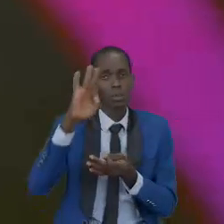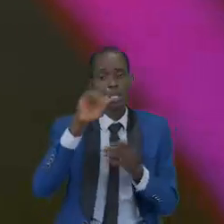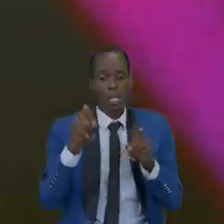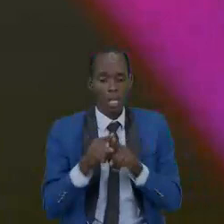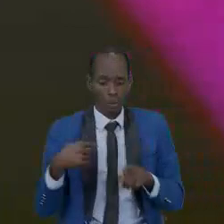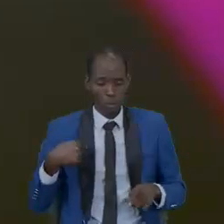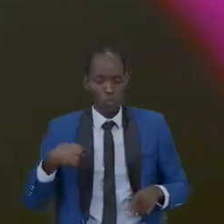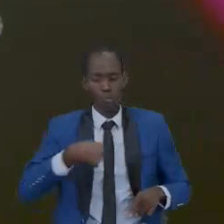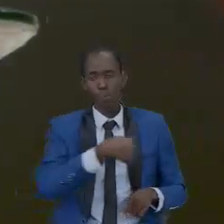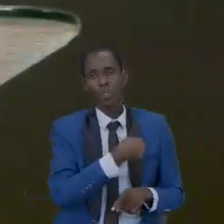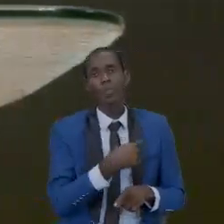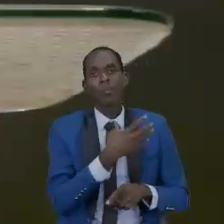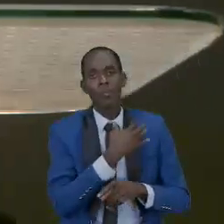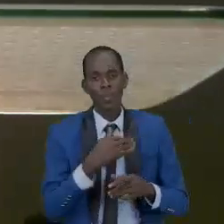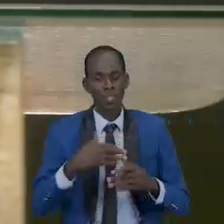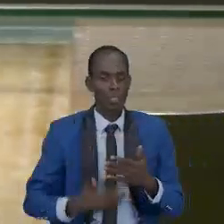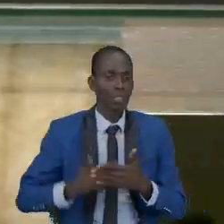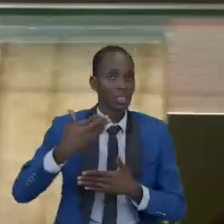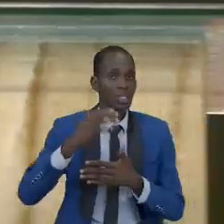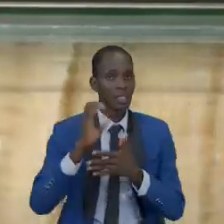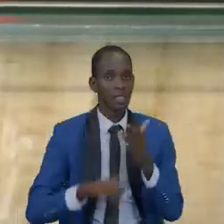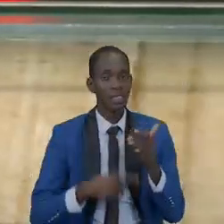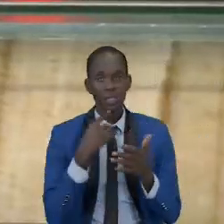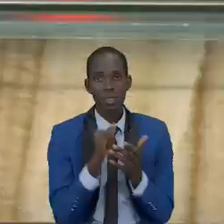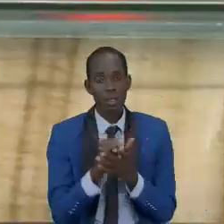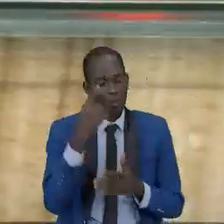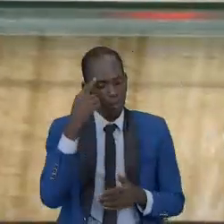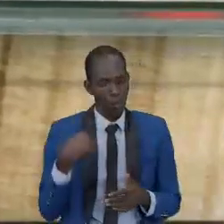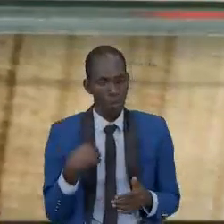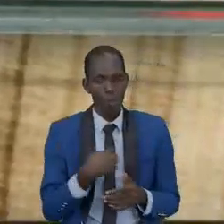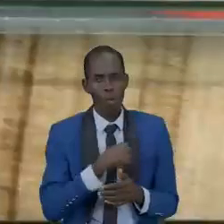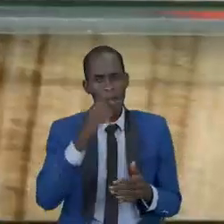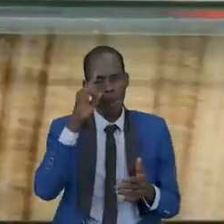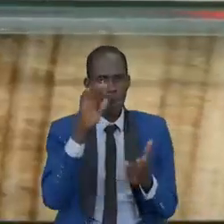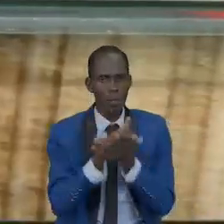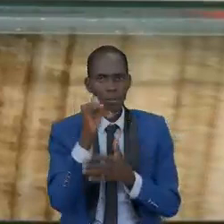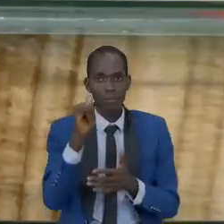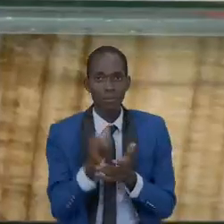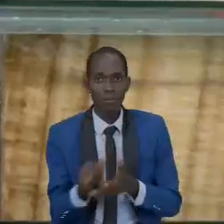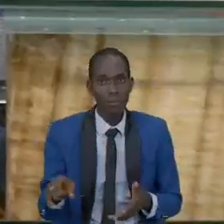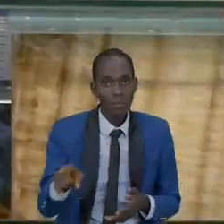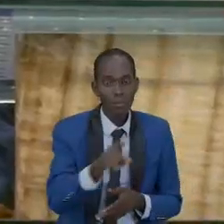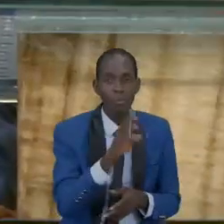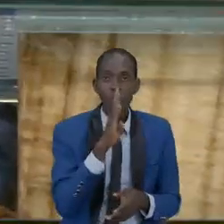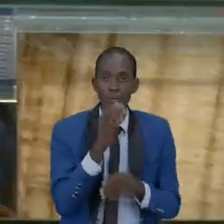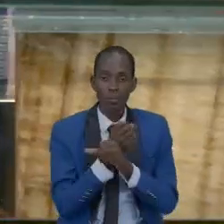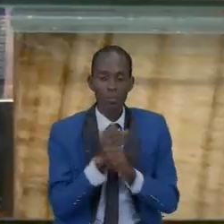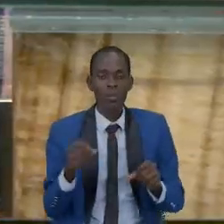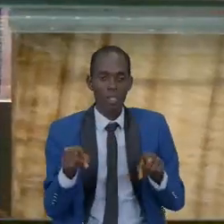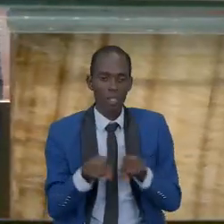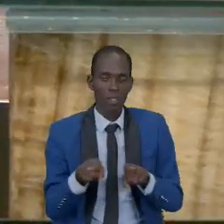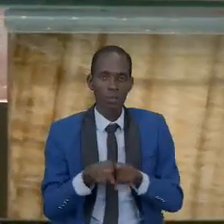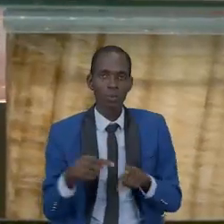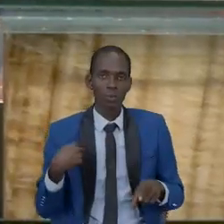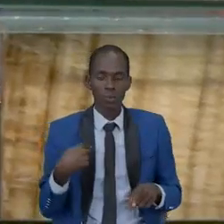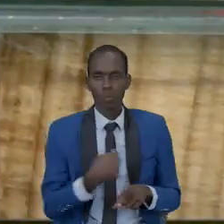then in the following chapter, he had said, for we believe that they will be saved even as us,